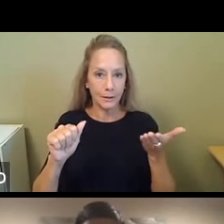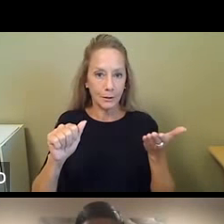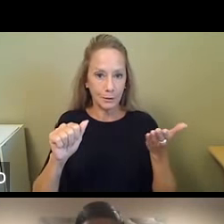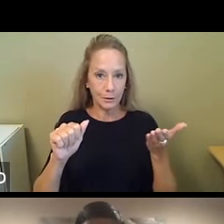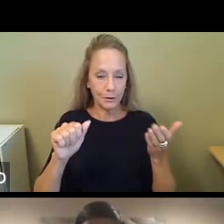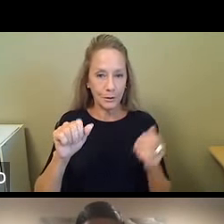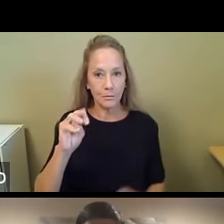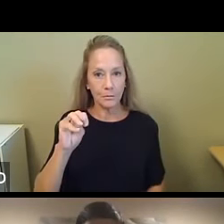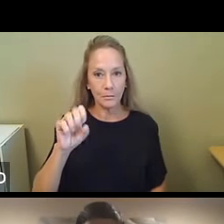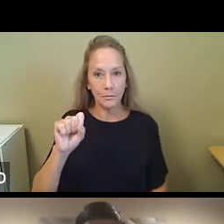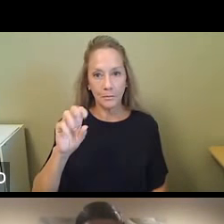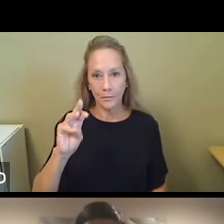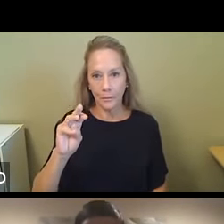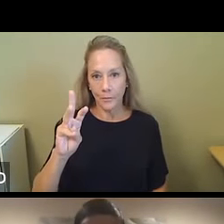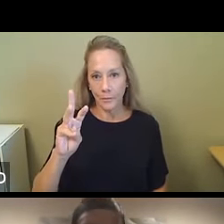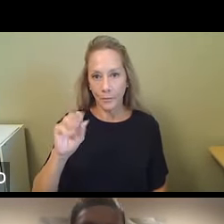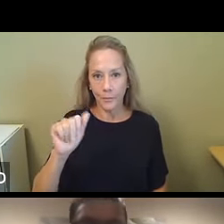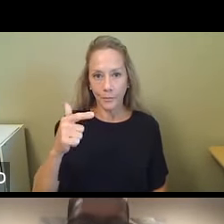Ms. Wagner,